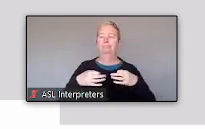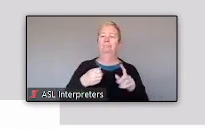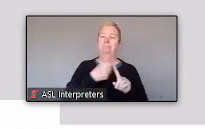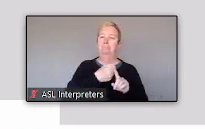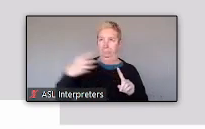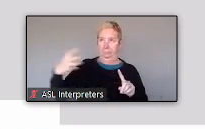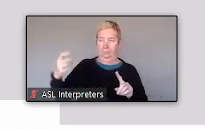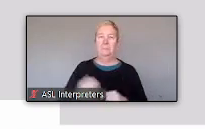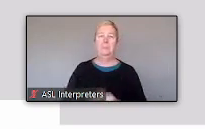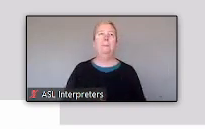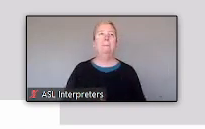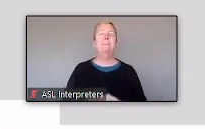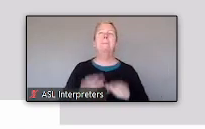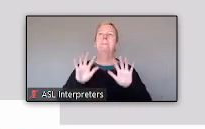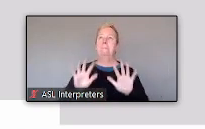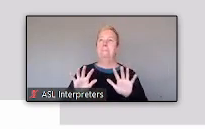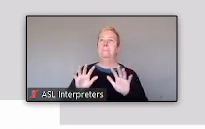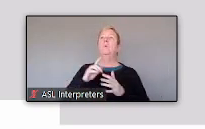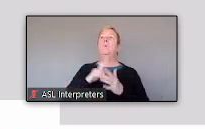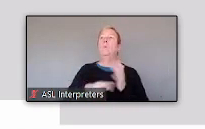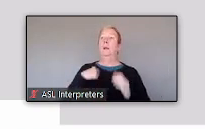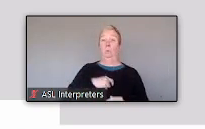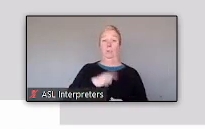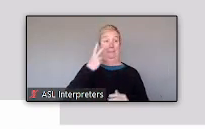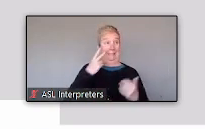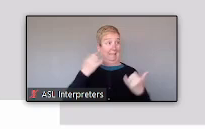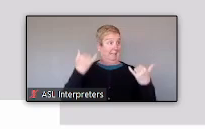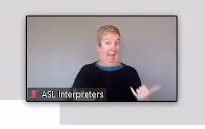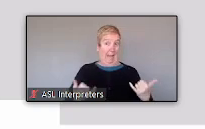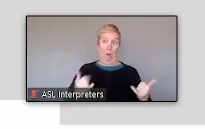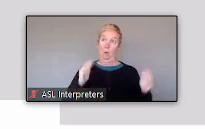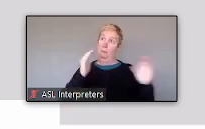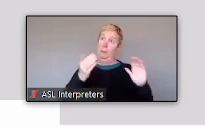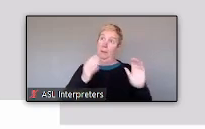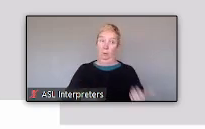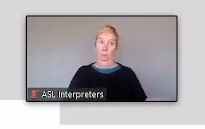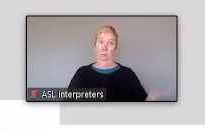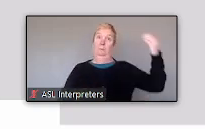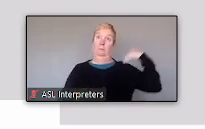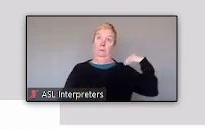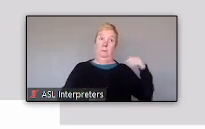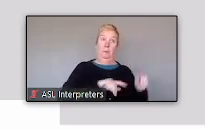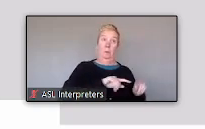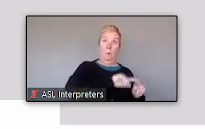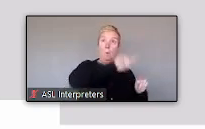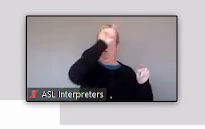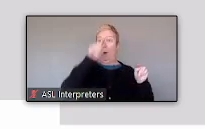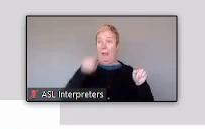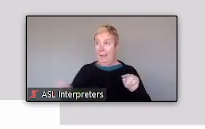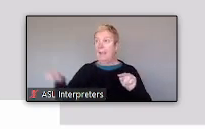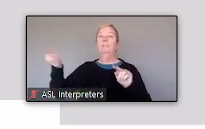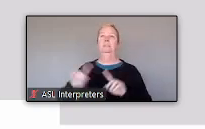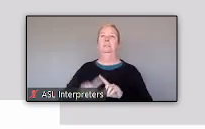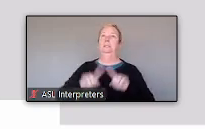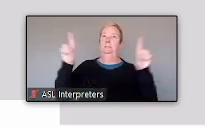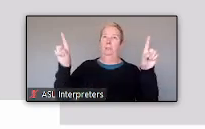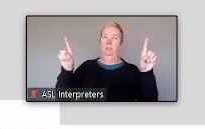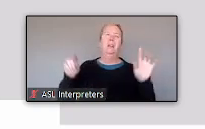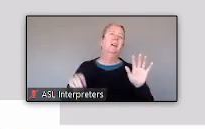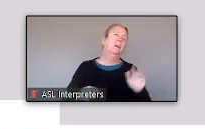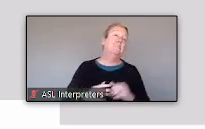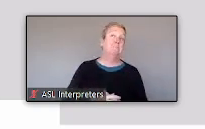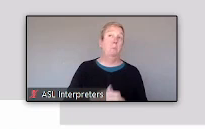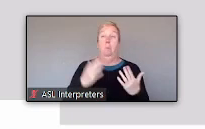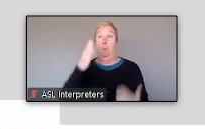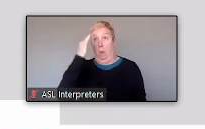clearly what we're seeing with this wave is very different than what we've seen in the past. We cannot say with certainty why this is,